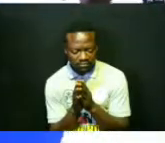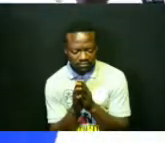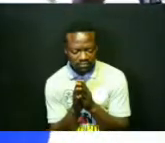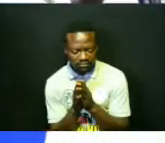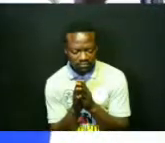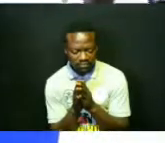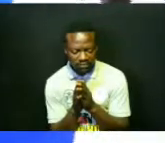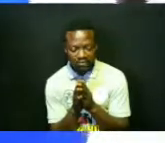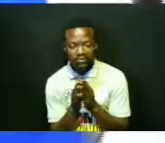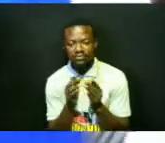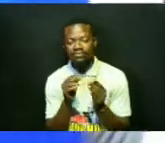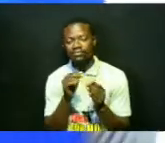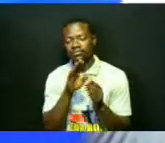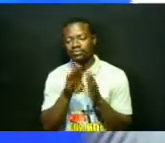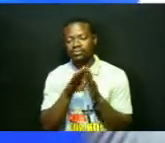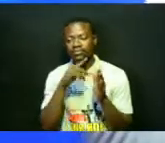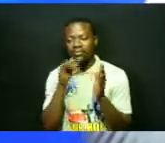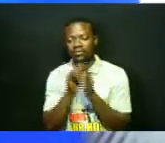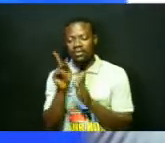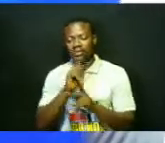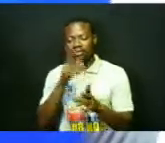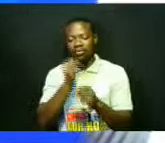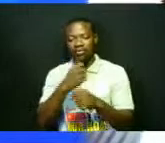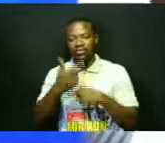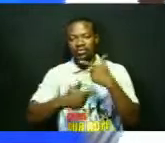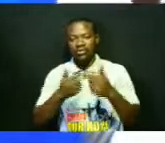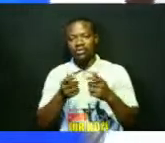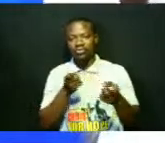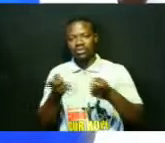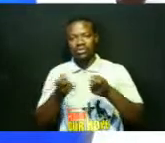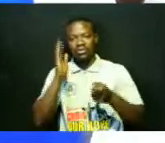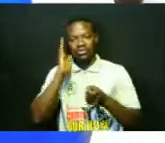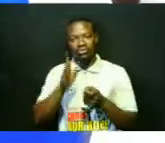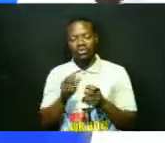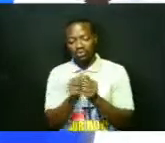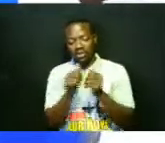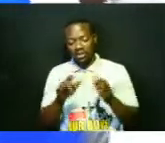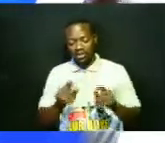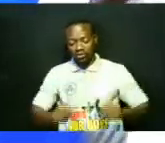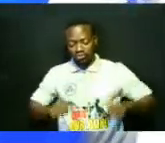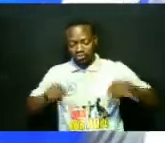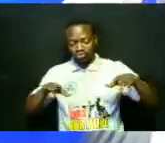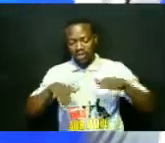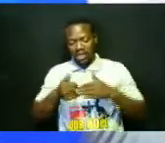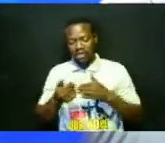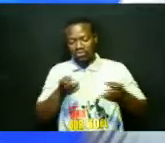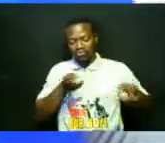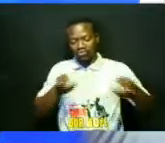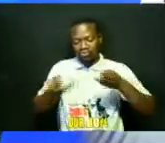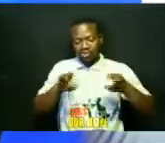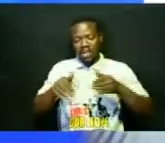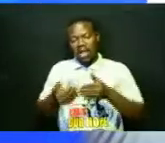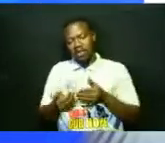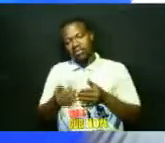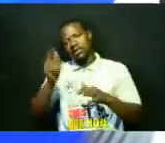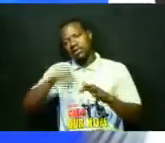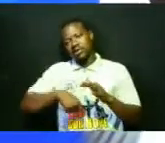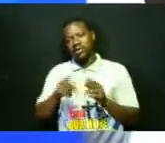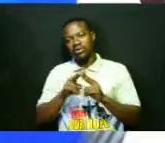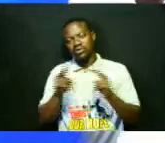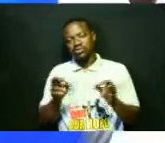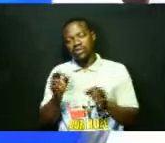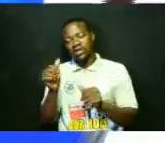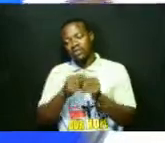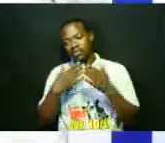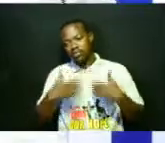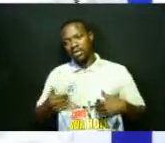The Bible said, those of us who have received grace will reign in this life. How do you reign without a throne? So every one of us came